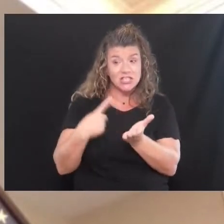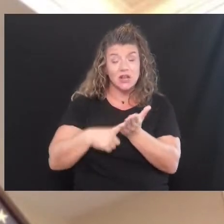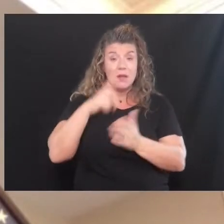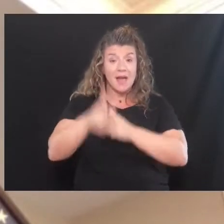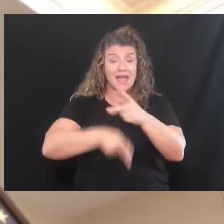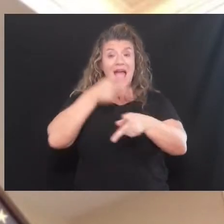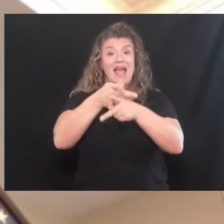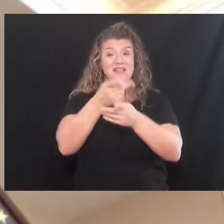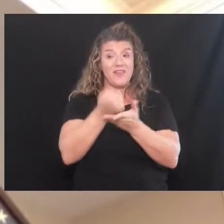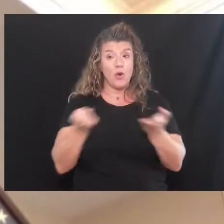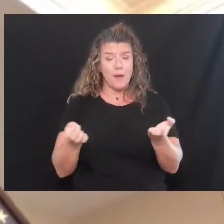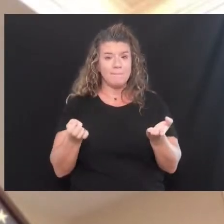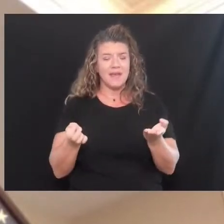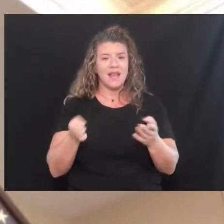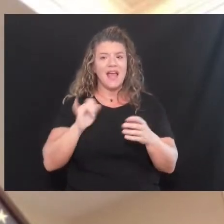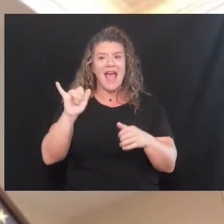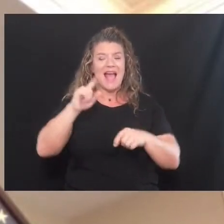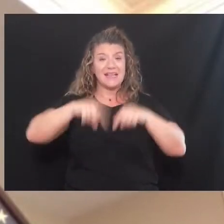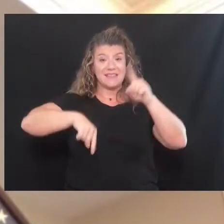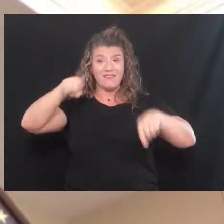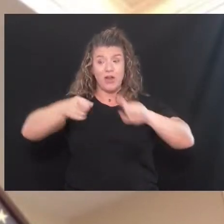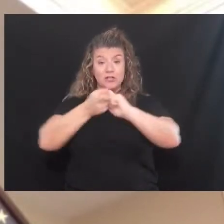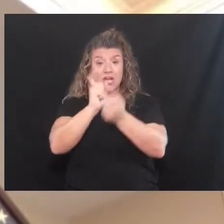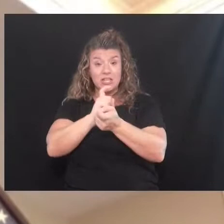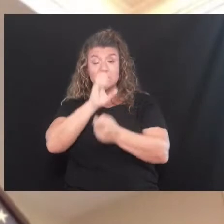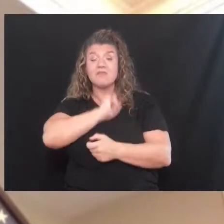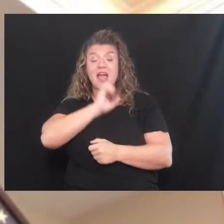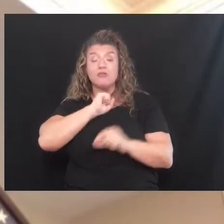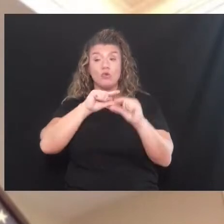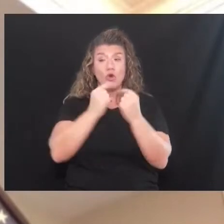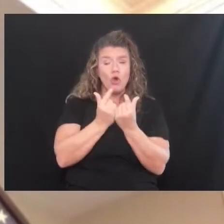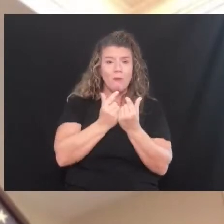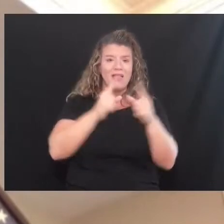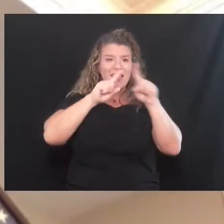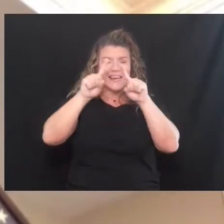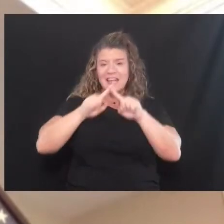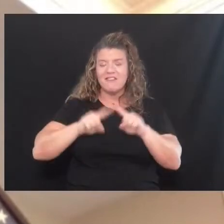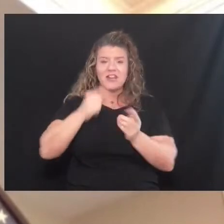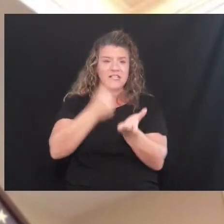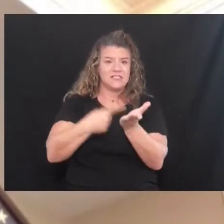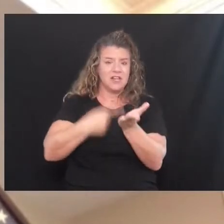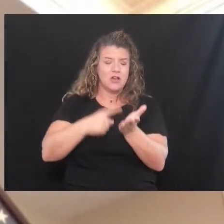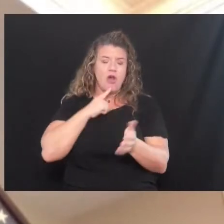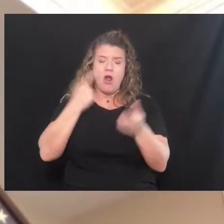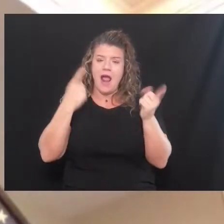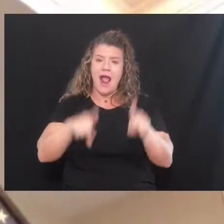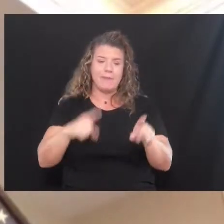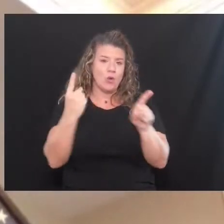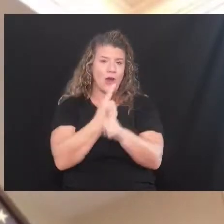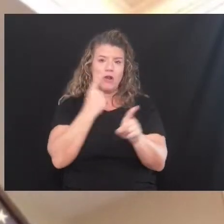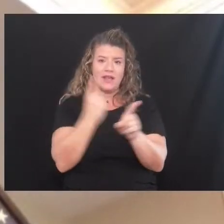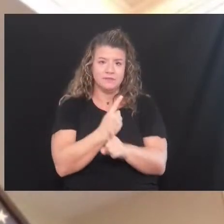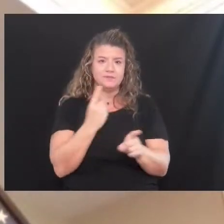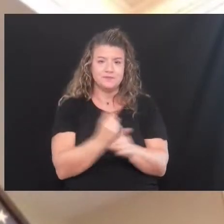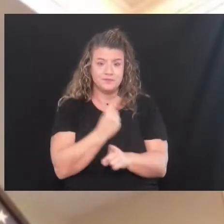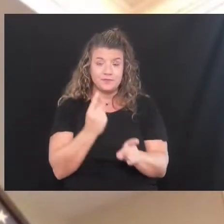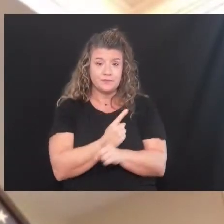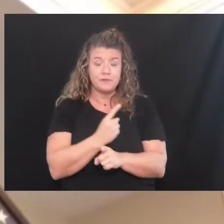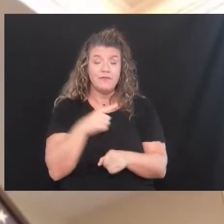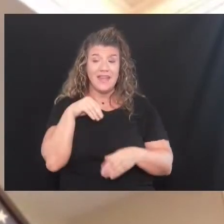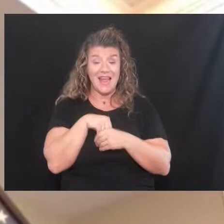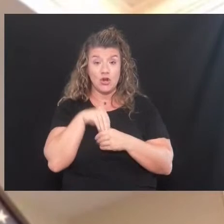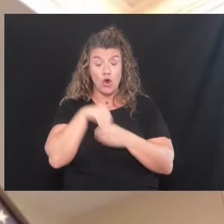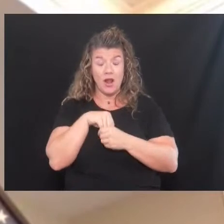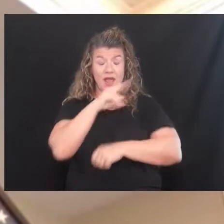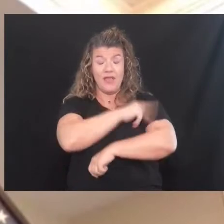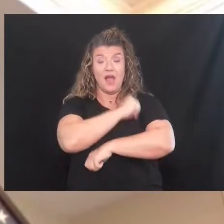of equipment as the variant changes the age groups. All those discussions are going on regular internally to the